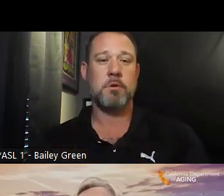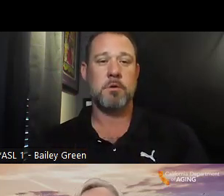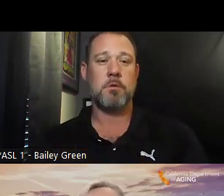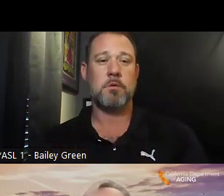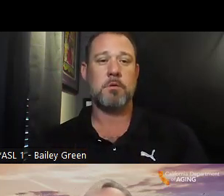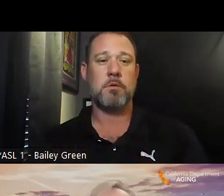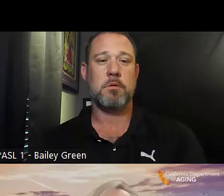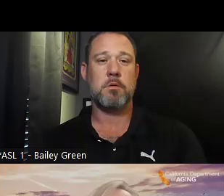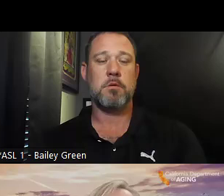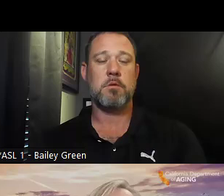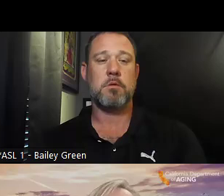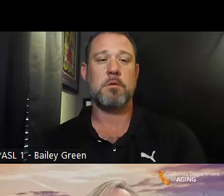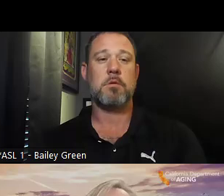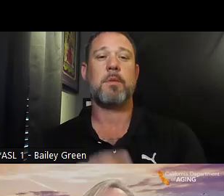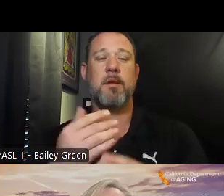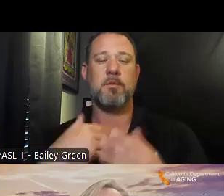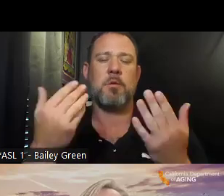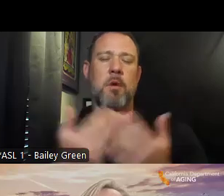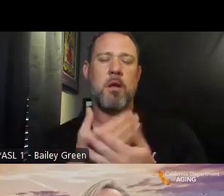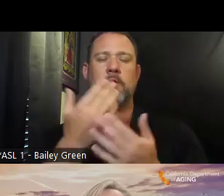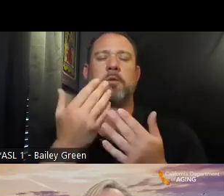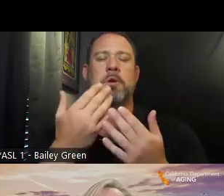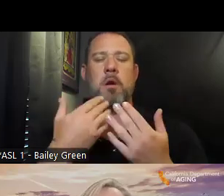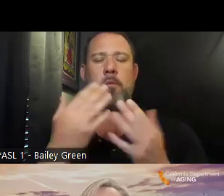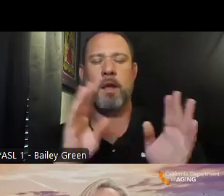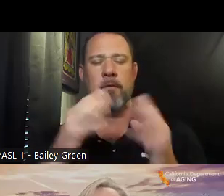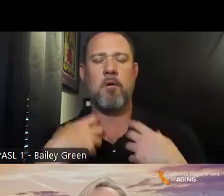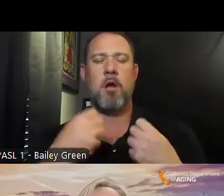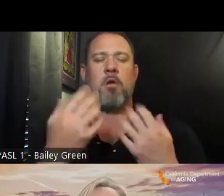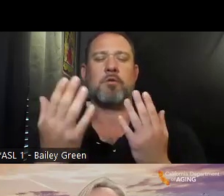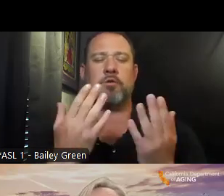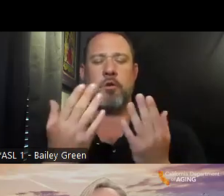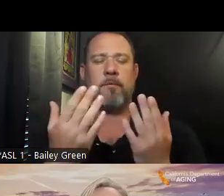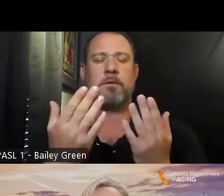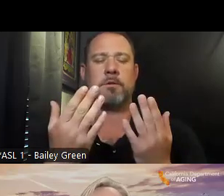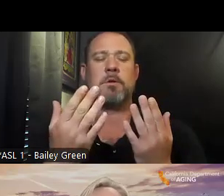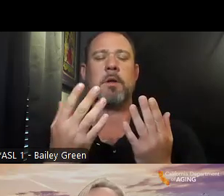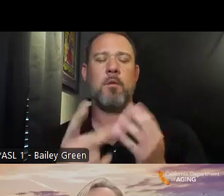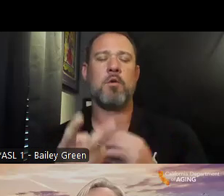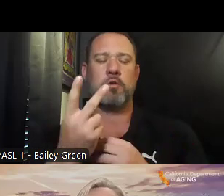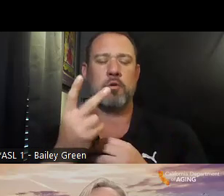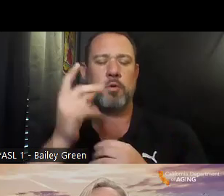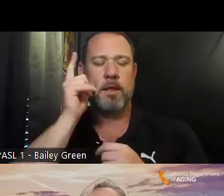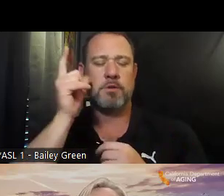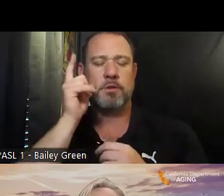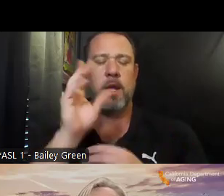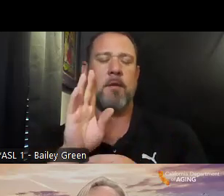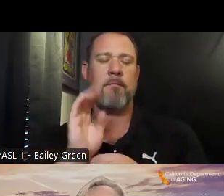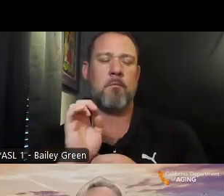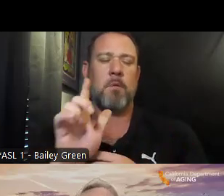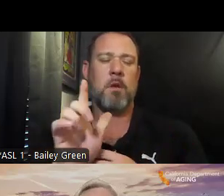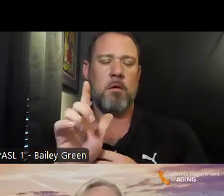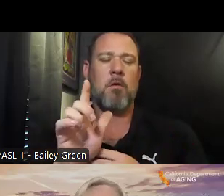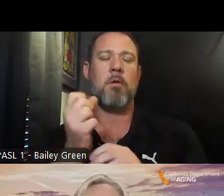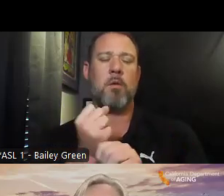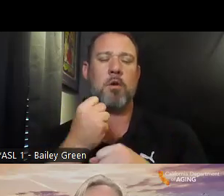really aimed to modernize behavioral health services delivery. And there were really two legislative bills that were